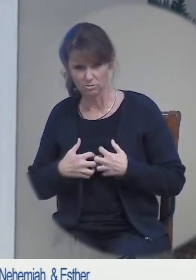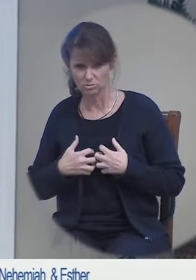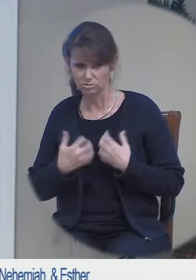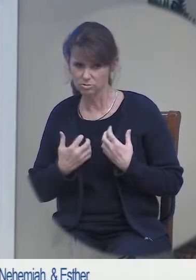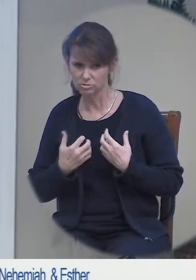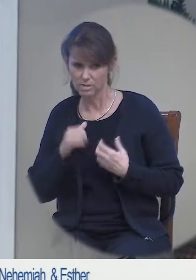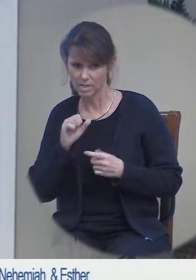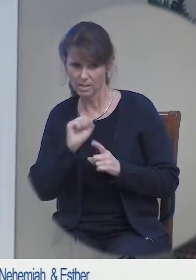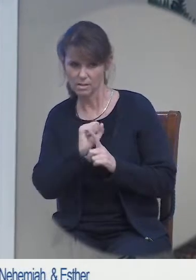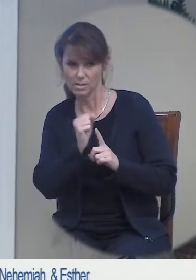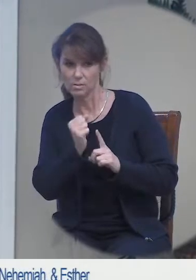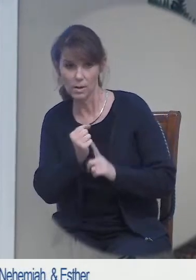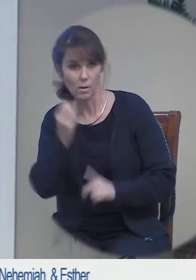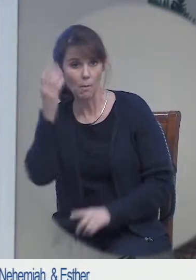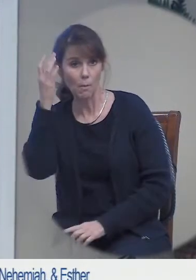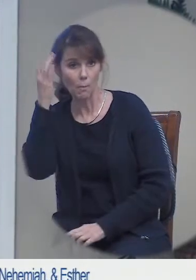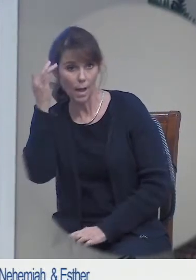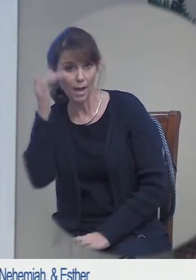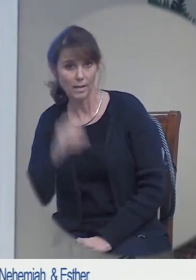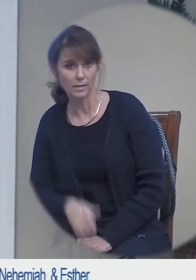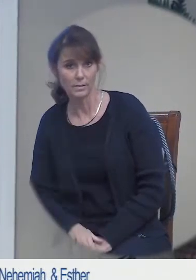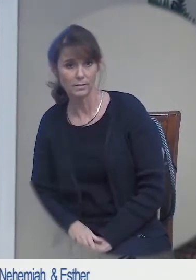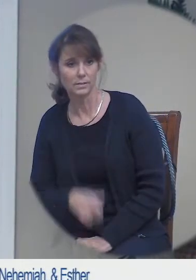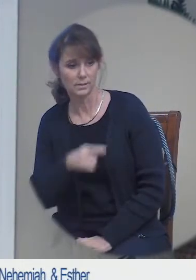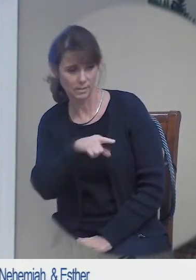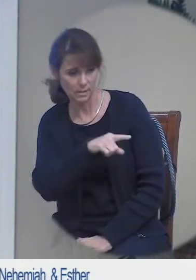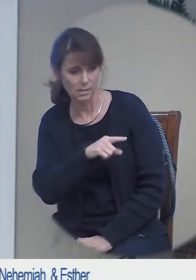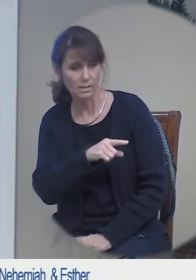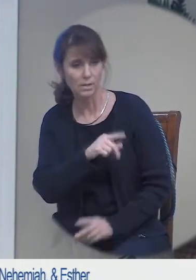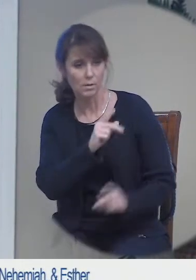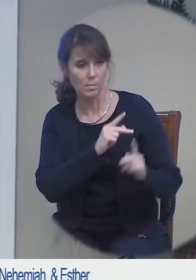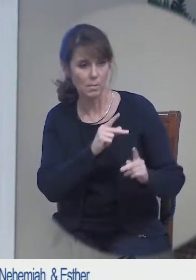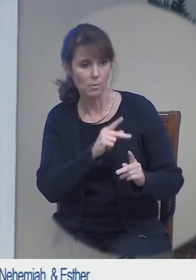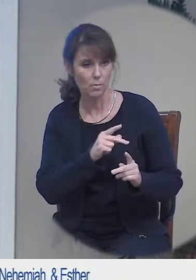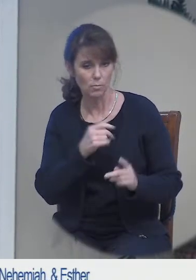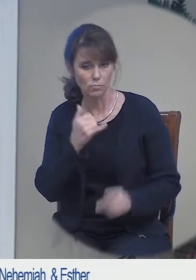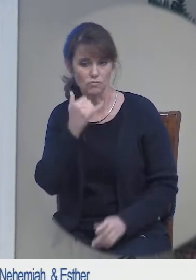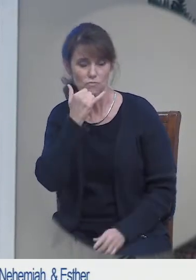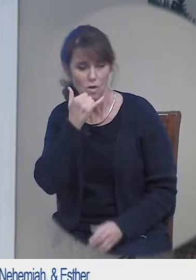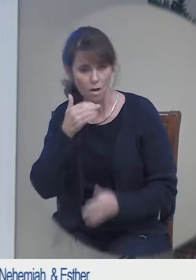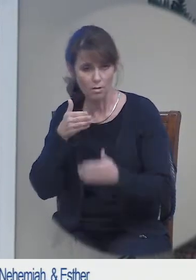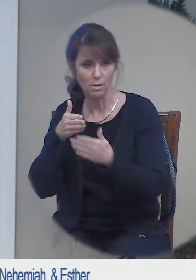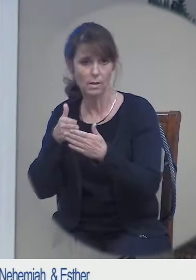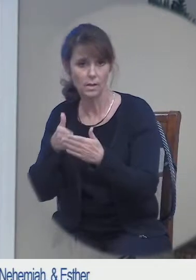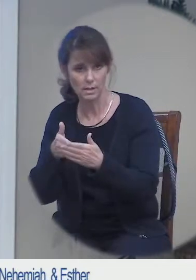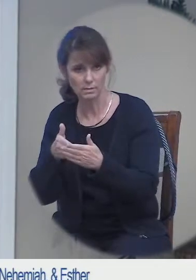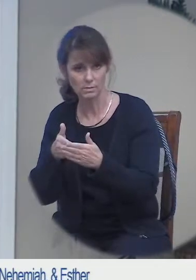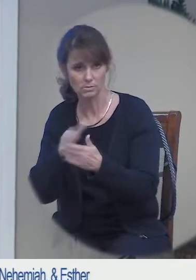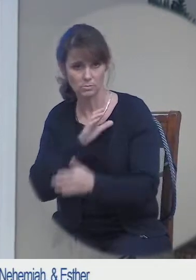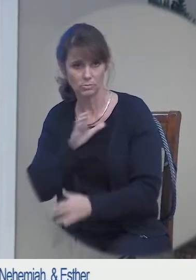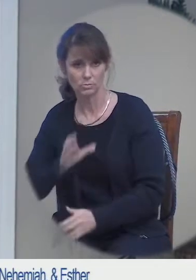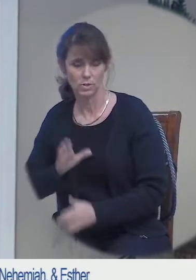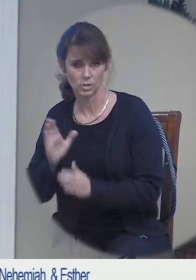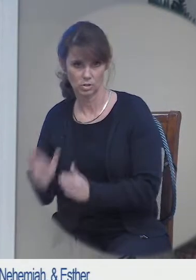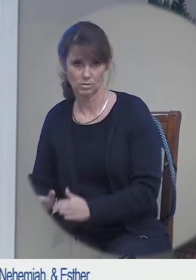situation because wrong was being perpetrated. And he stopped and thought what to